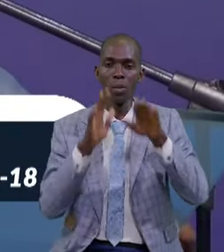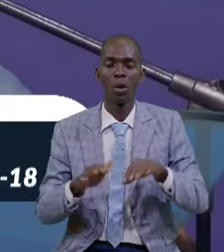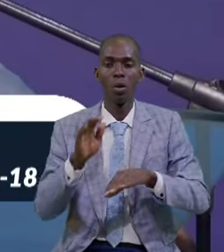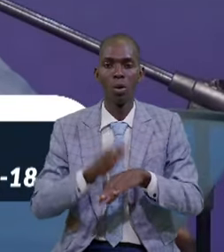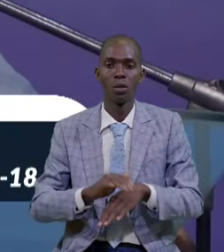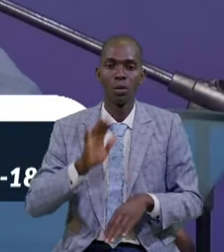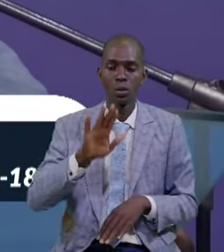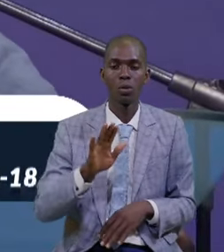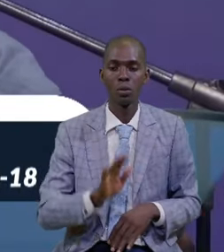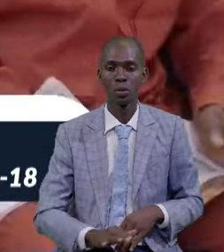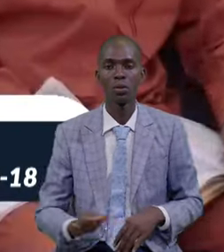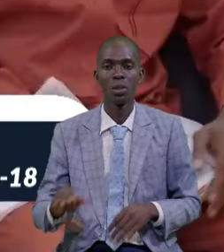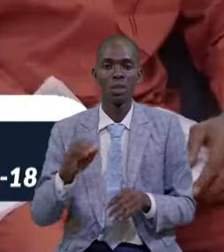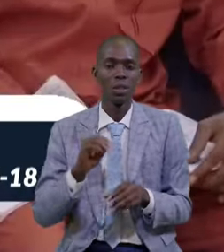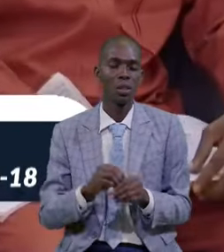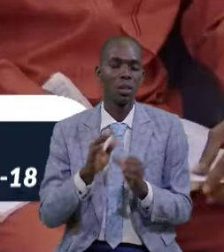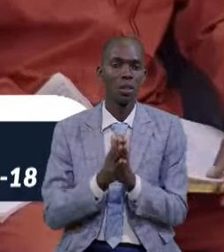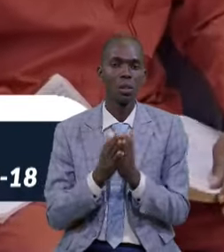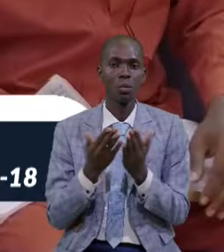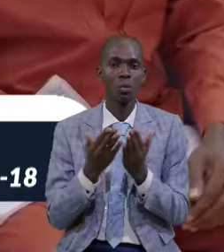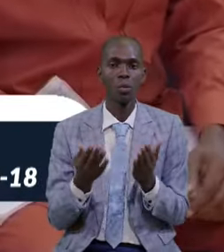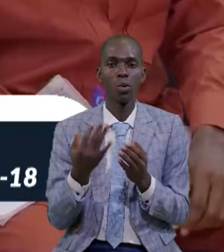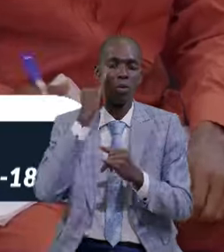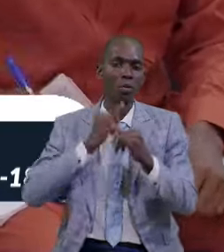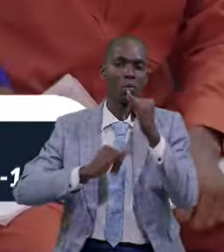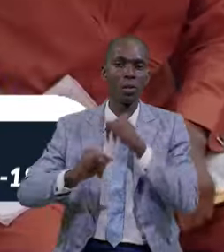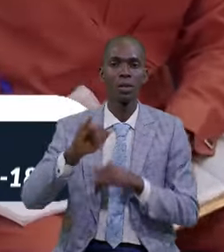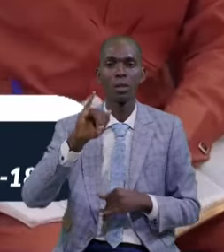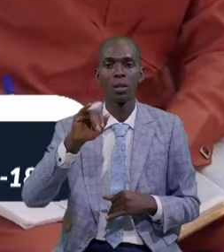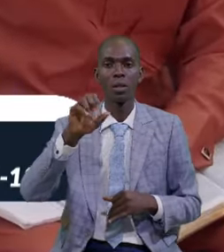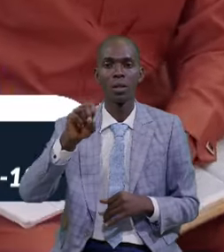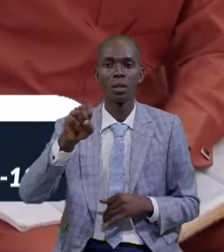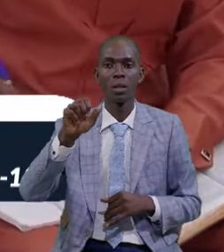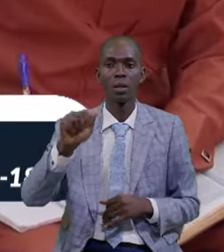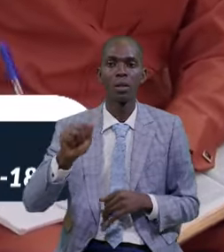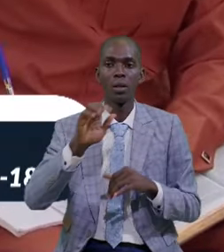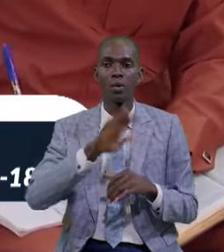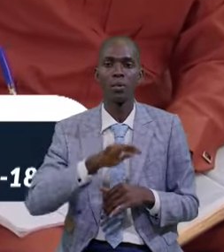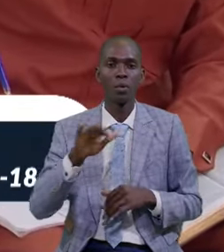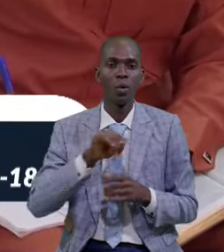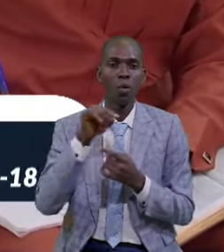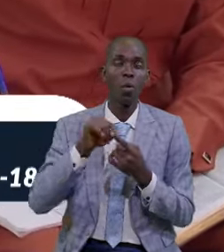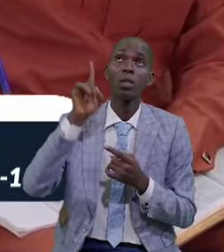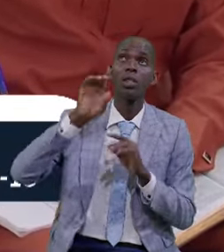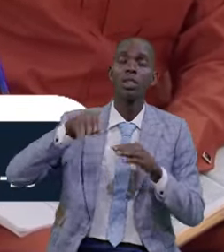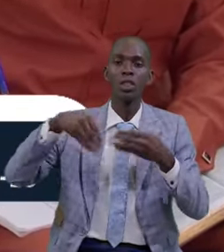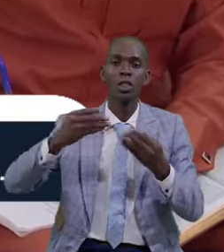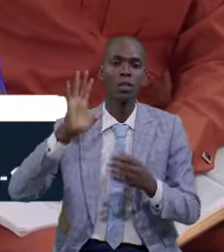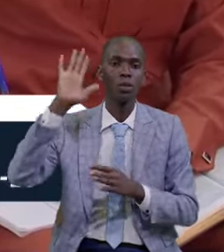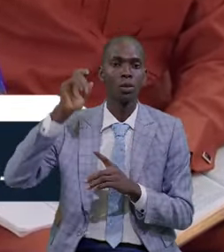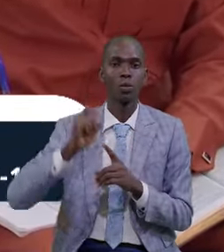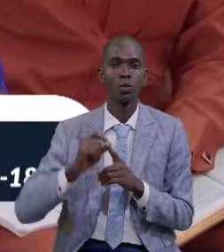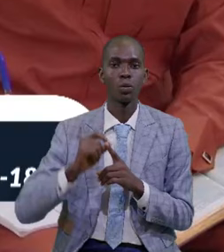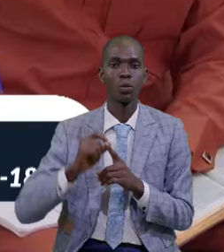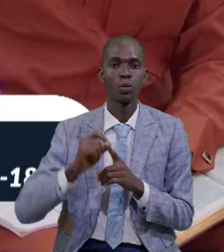offspring. In Isaiah chapter 55, when he gives the word, when he